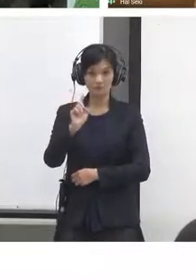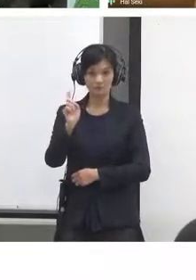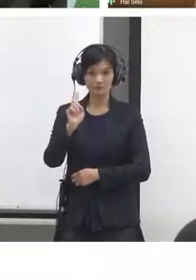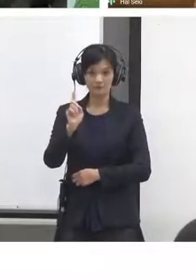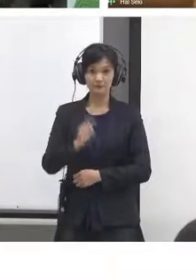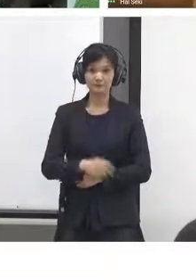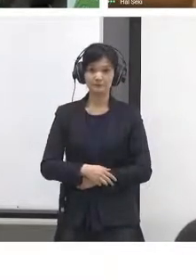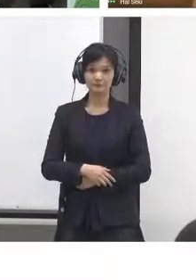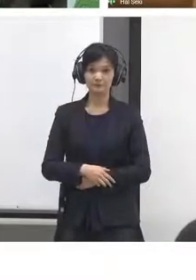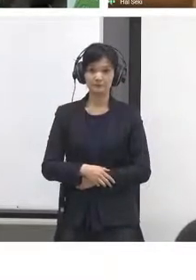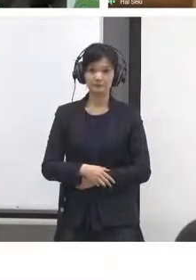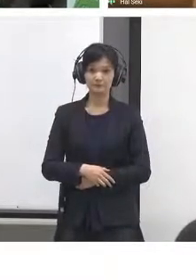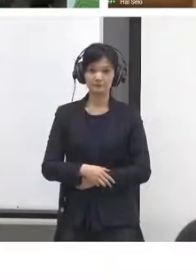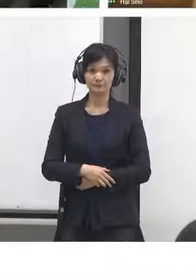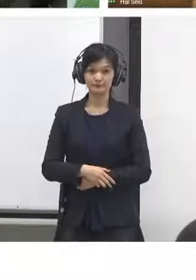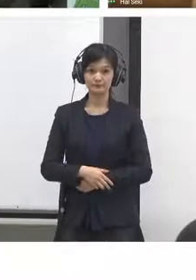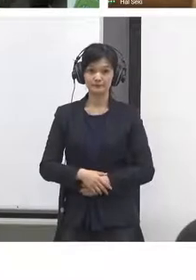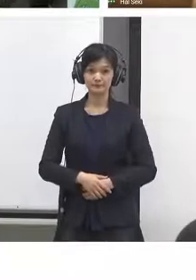not so many